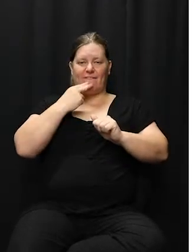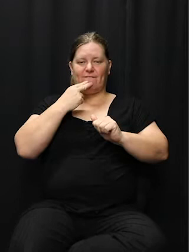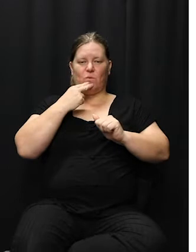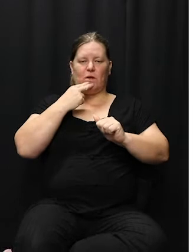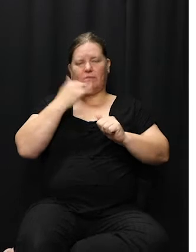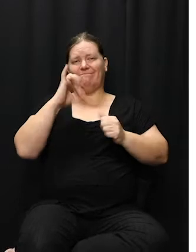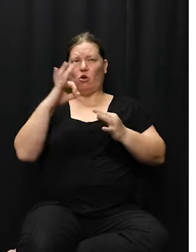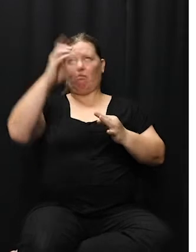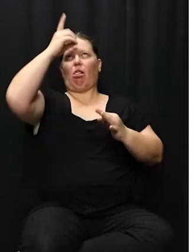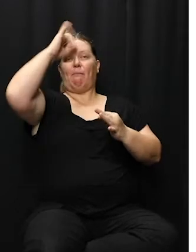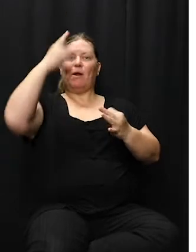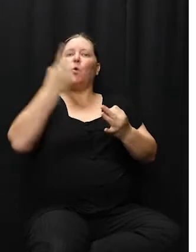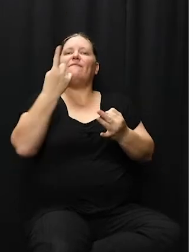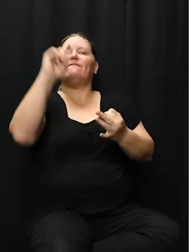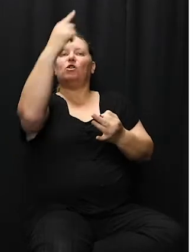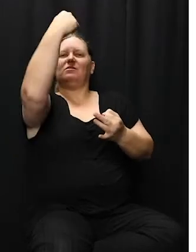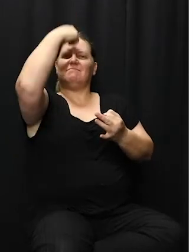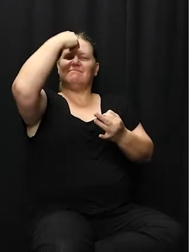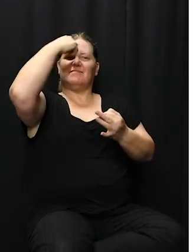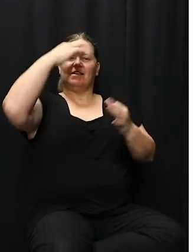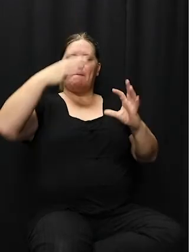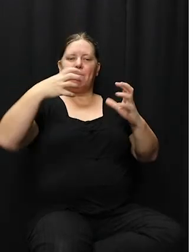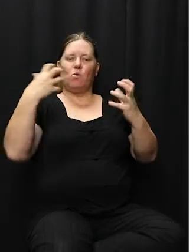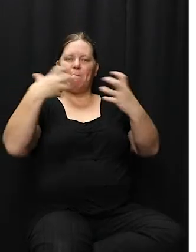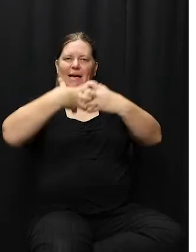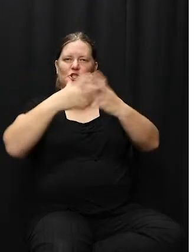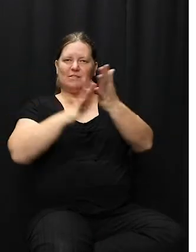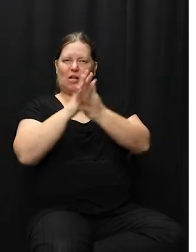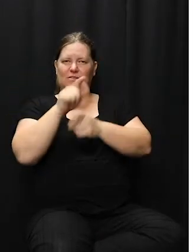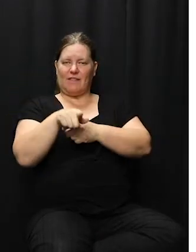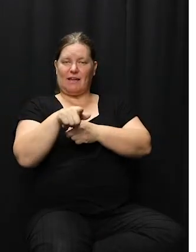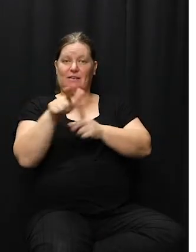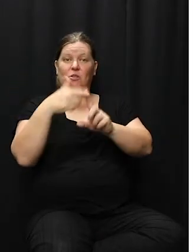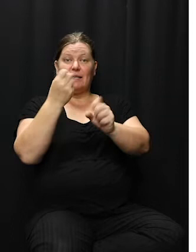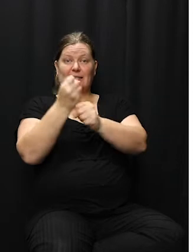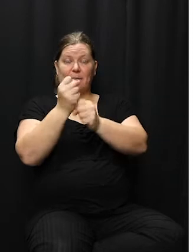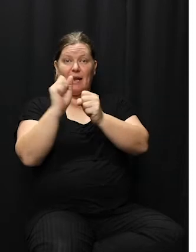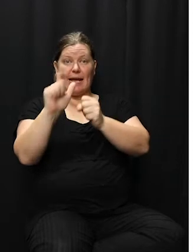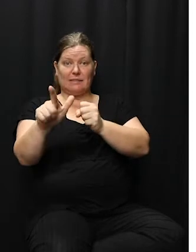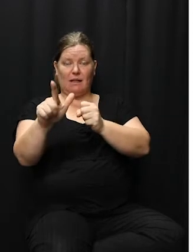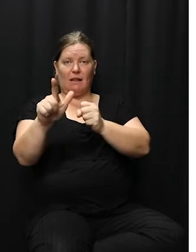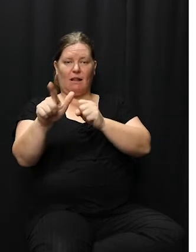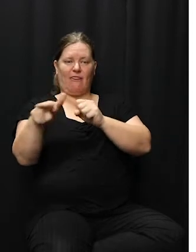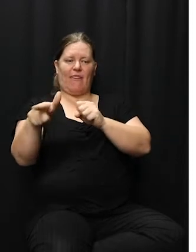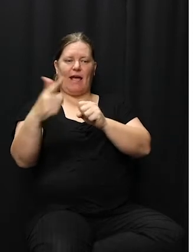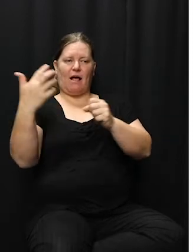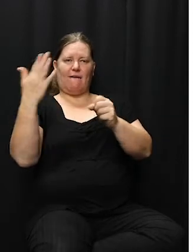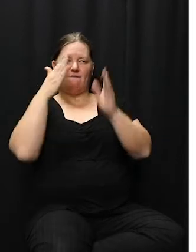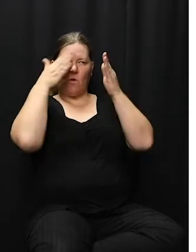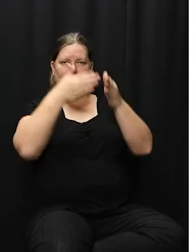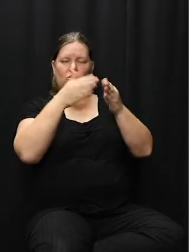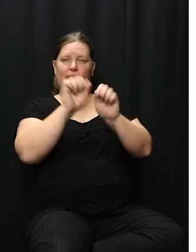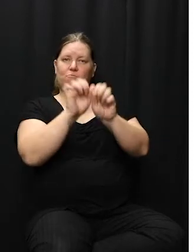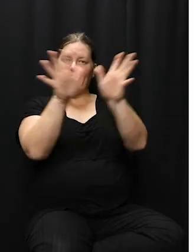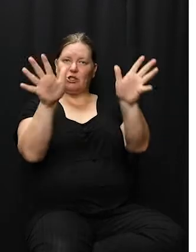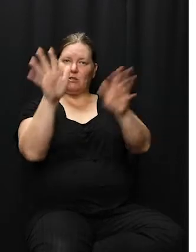of shape. And then deaf, not like, intentionally make it up, but when it's sort of first created, they will match some sort of dominant feature. So in